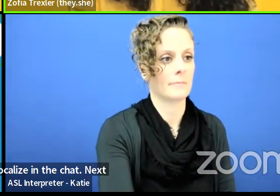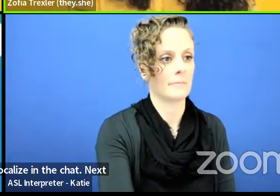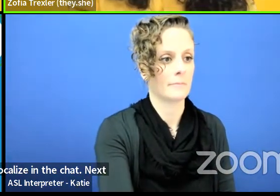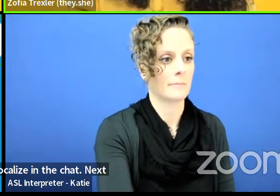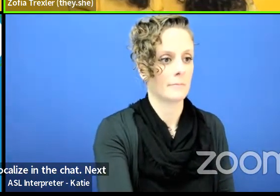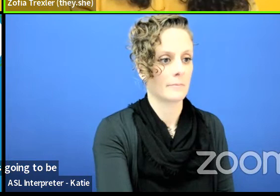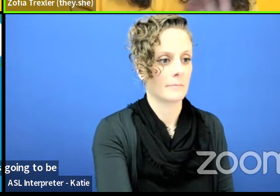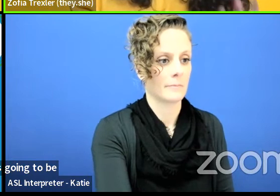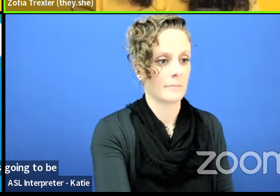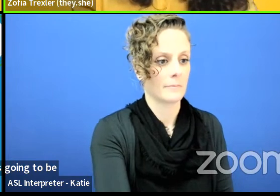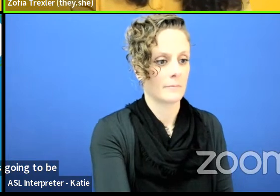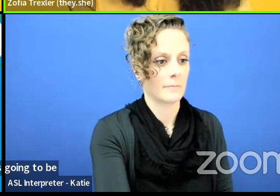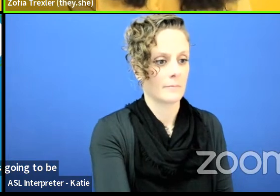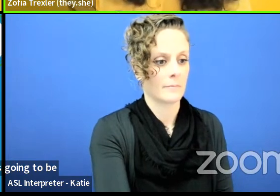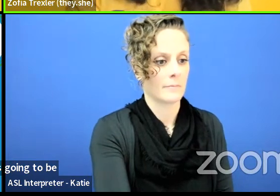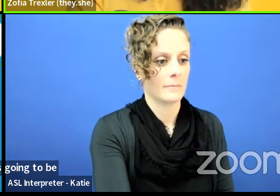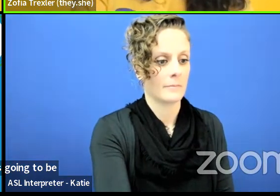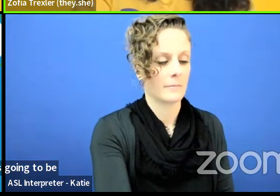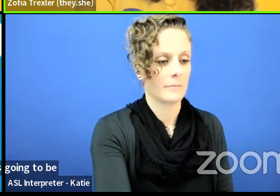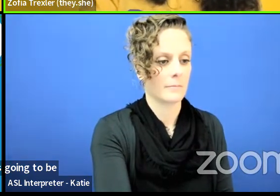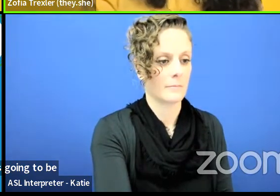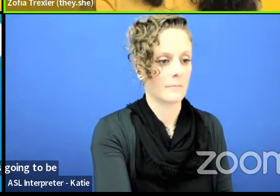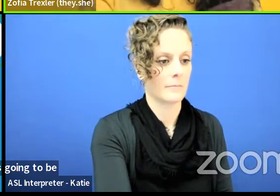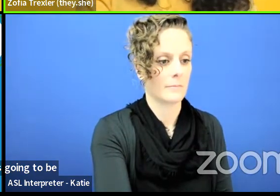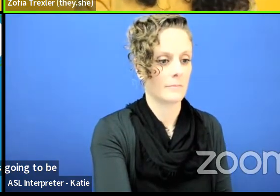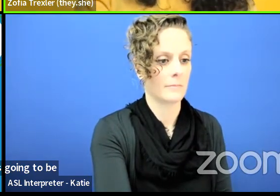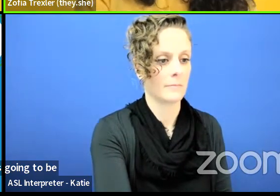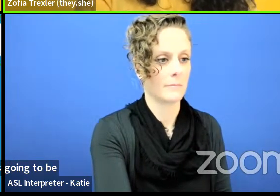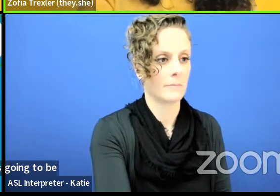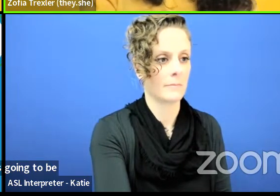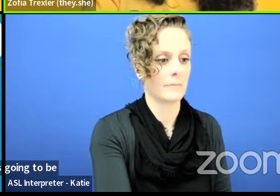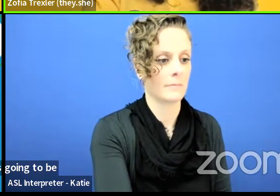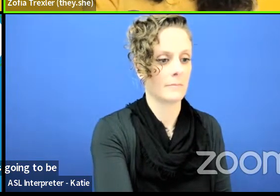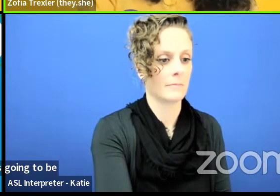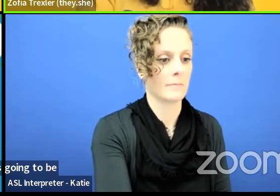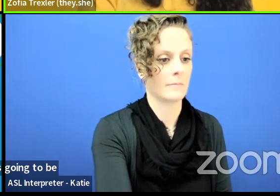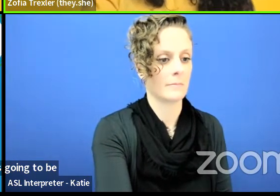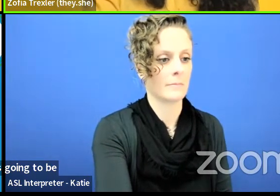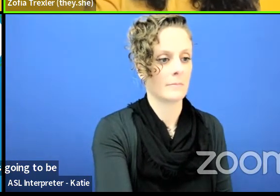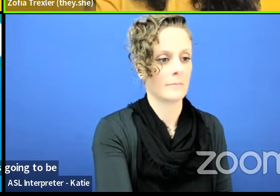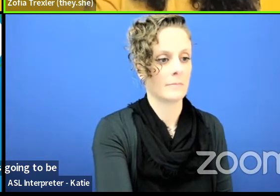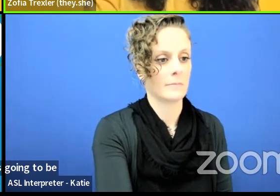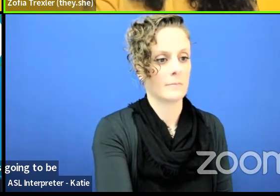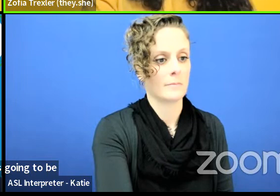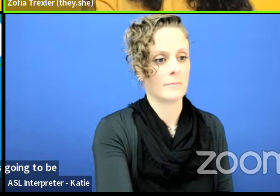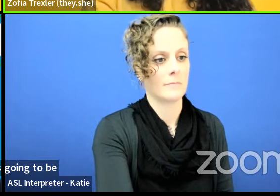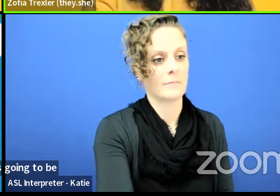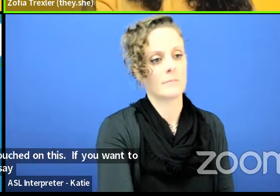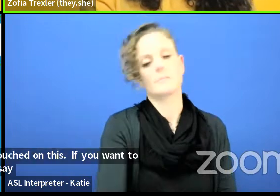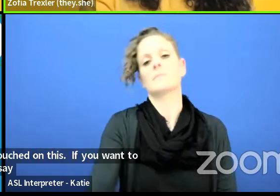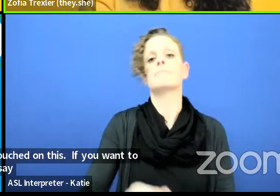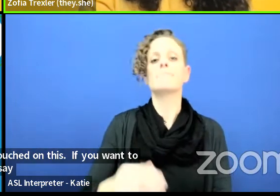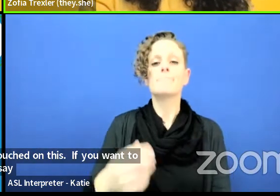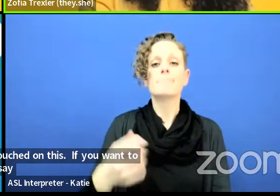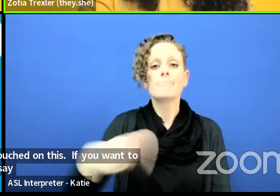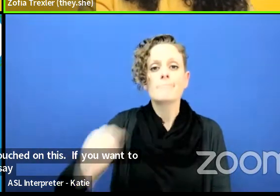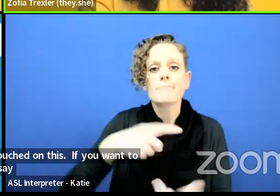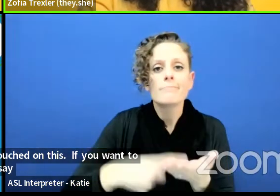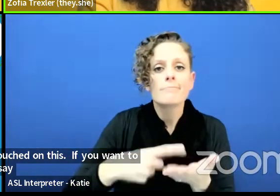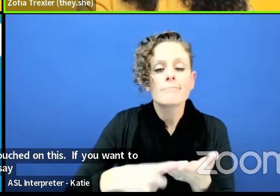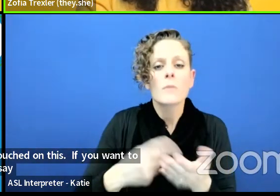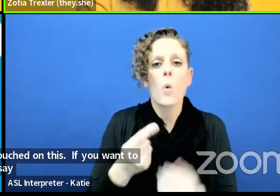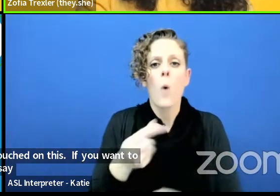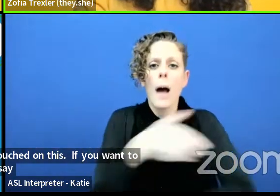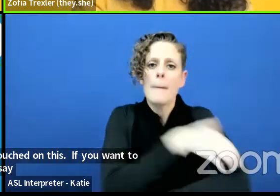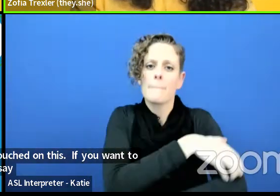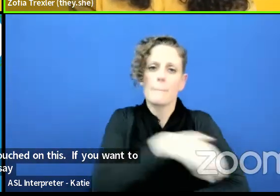I think you guys have both kind of touched on this, but if you want to say anything more, can you both discuss what empowered you all into becoming the leaders you are